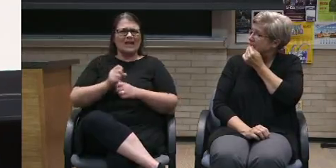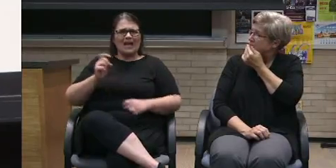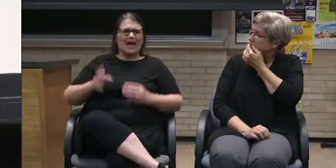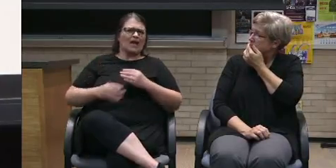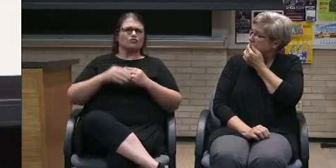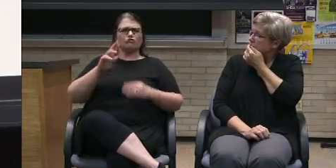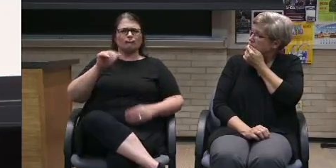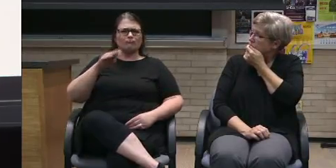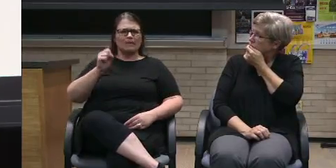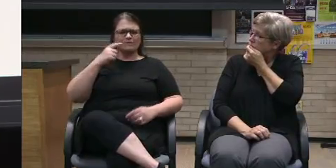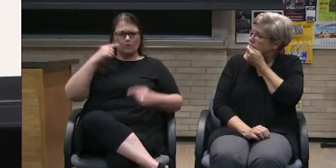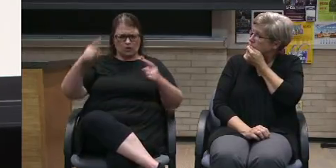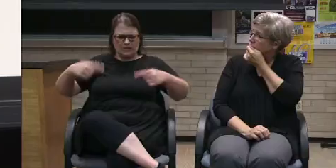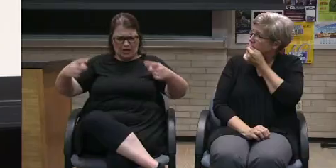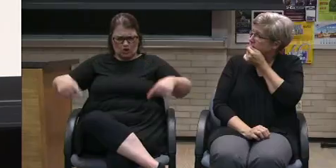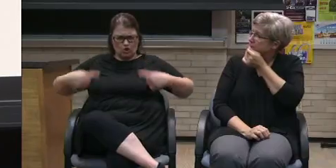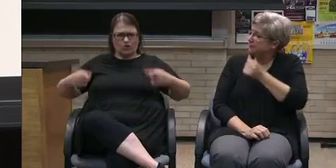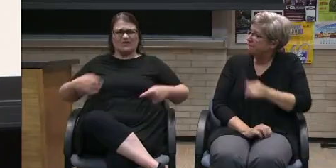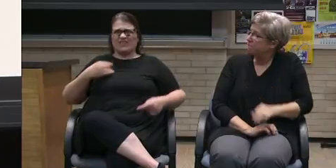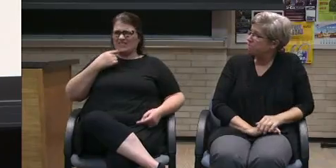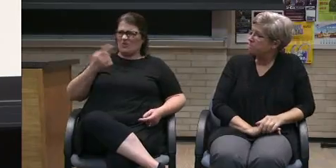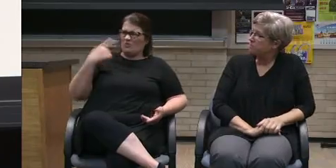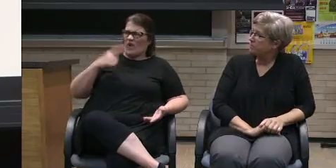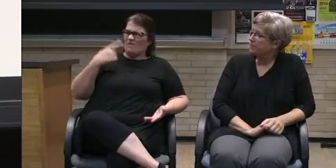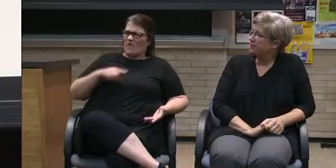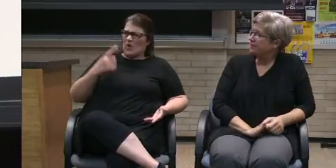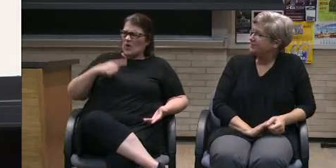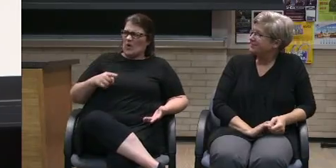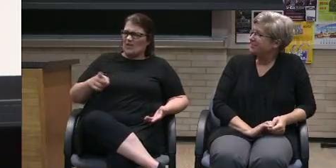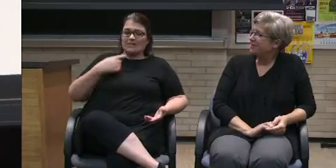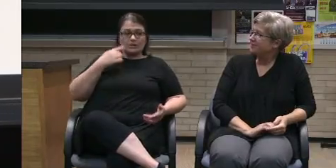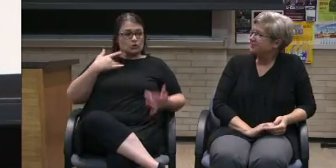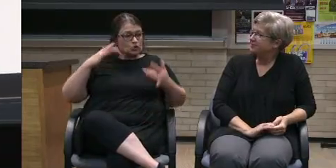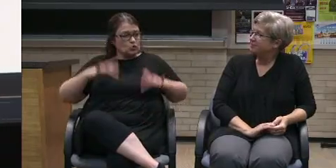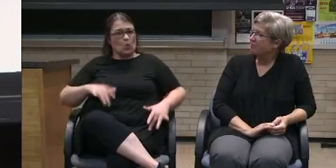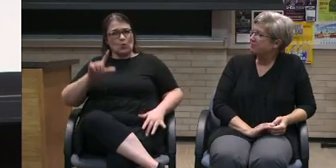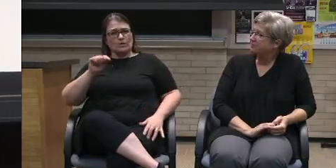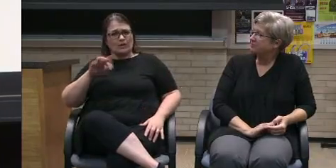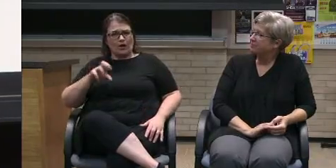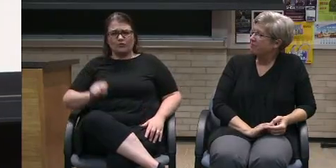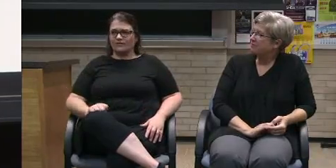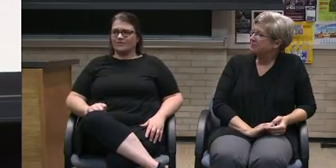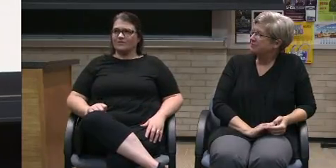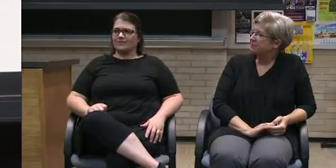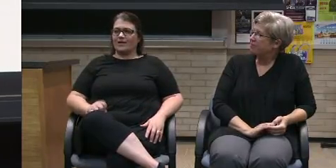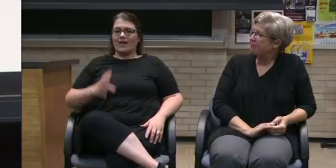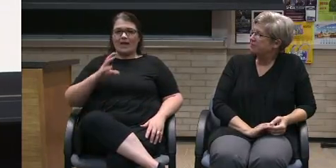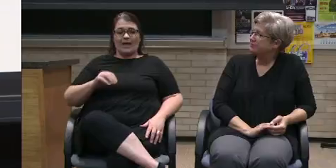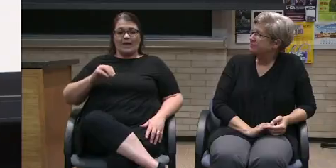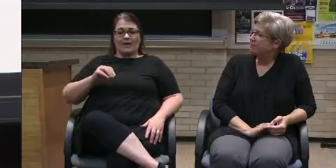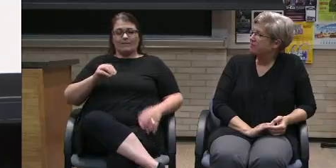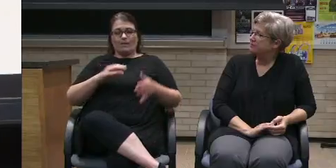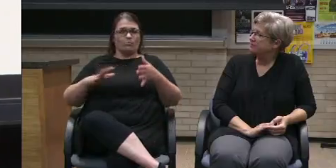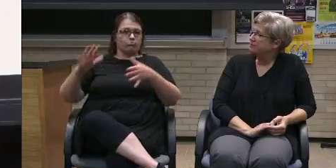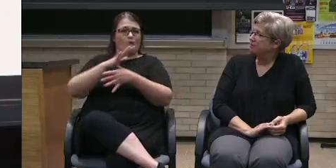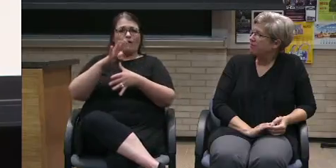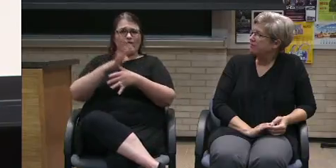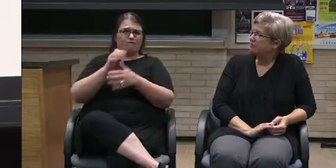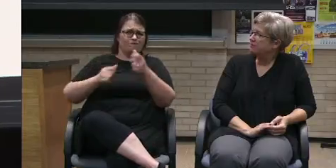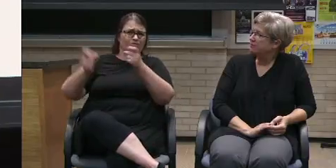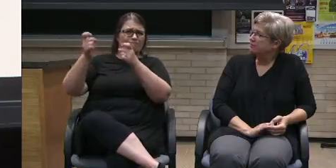And he said, snow tires. And I said, what are you, an amateur? And the student, you know, the provost is sitting with the automotive, and